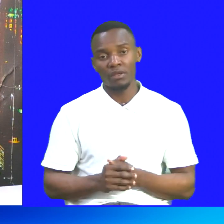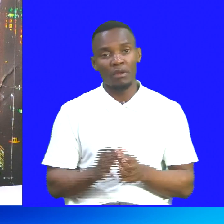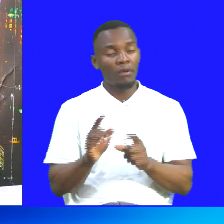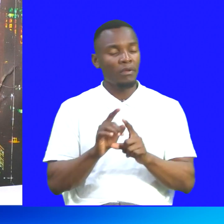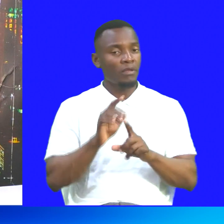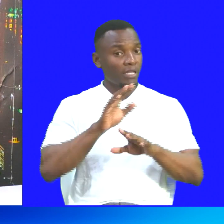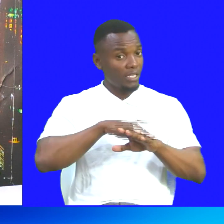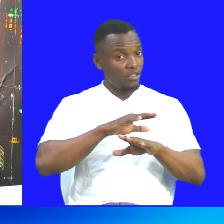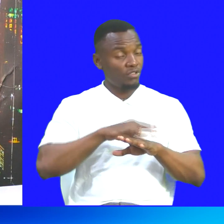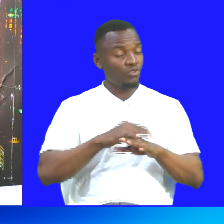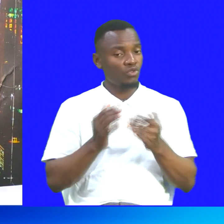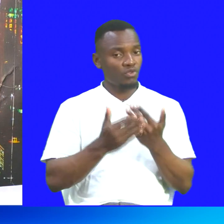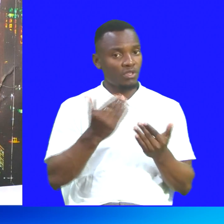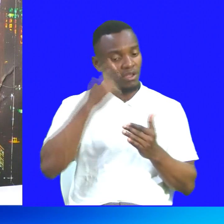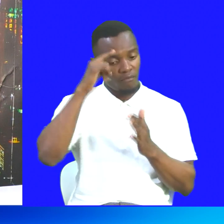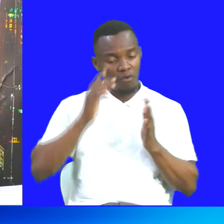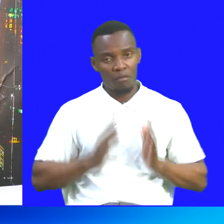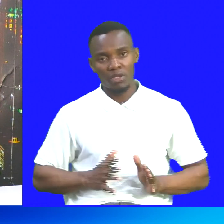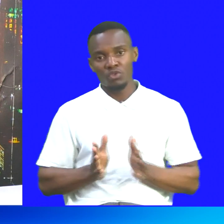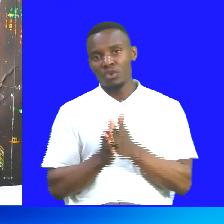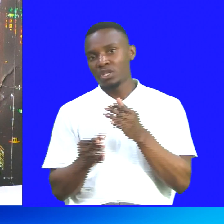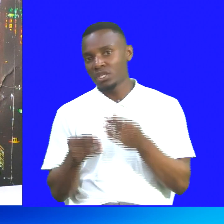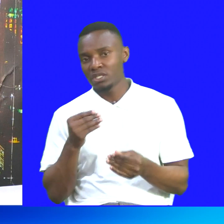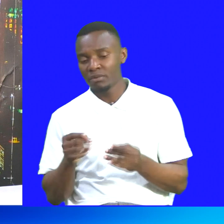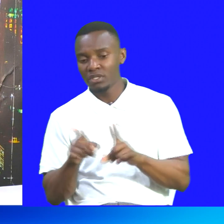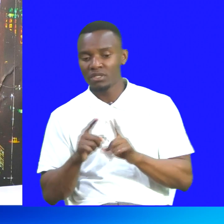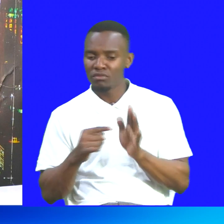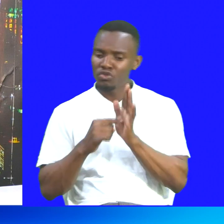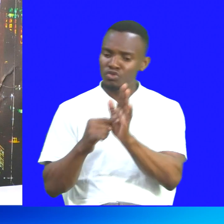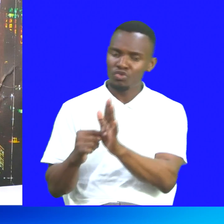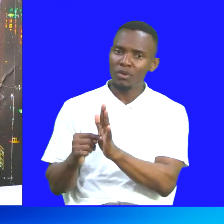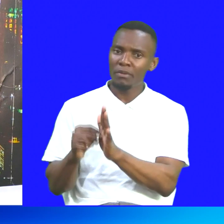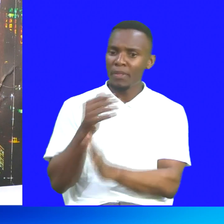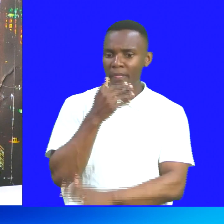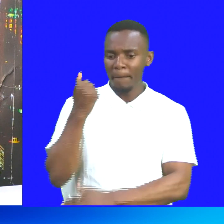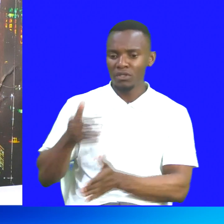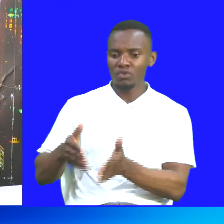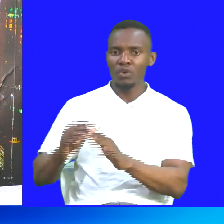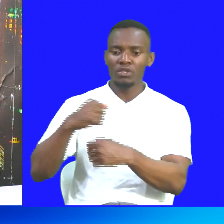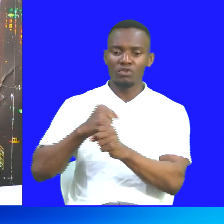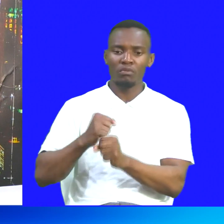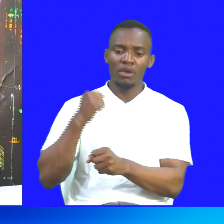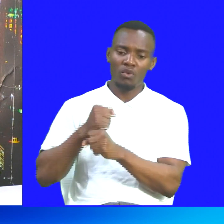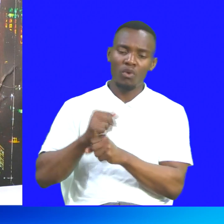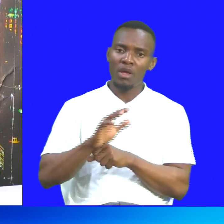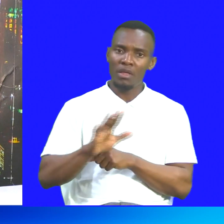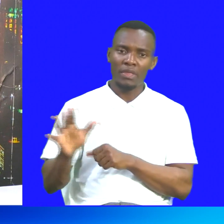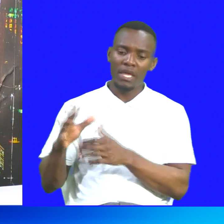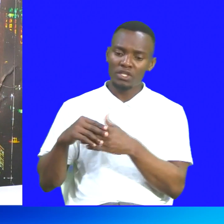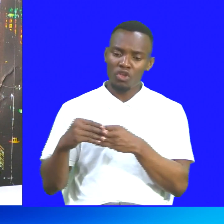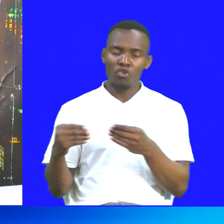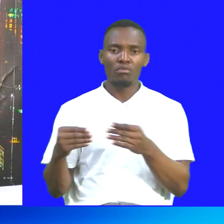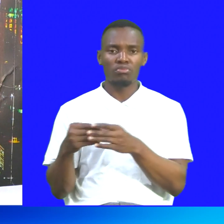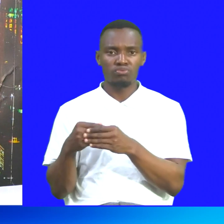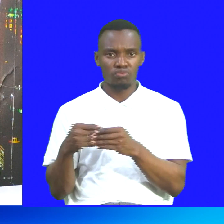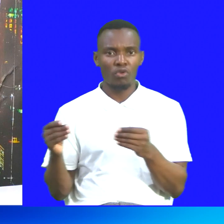care for people with disabilities and show them the best ways to make their work as comfortable